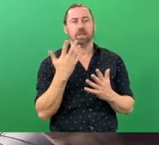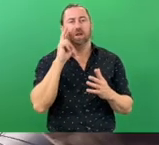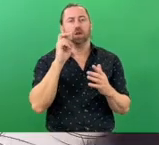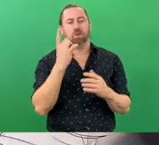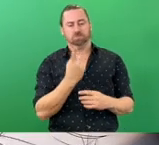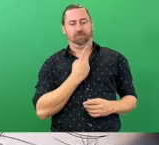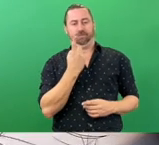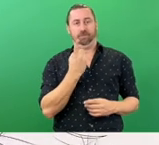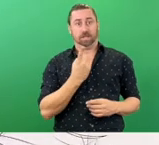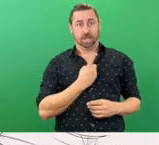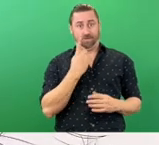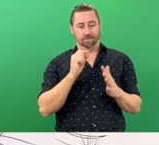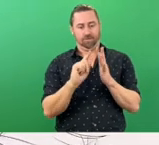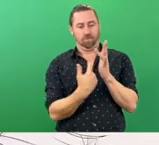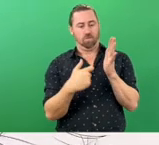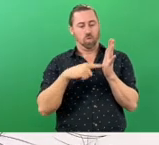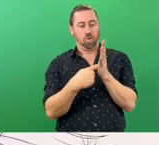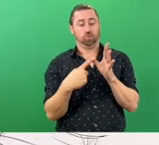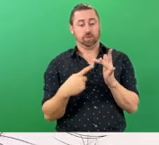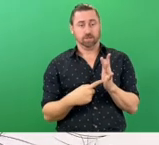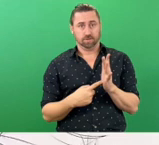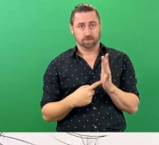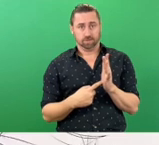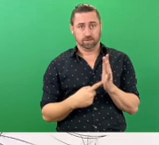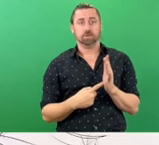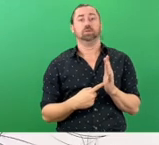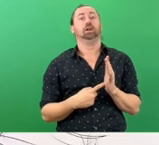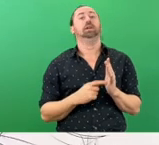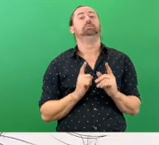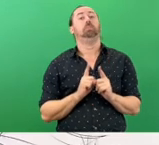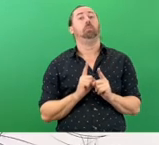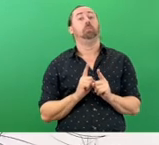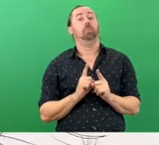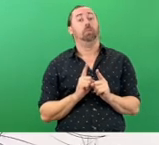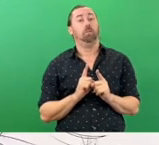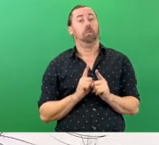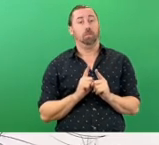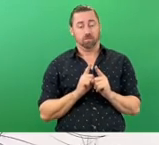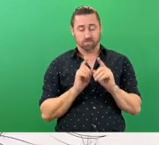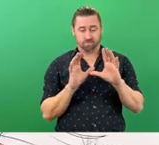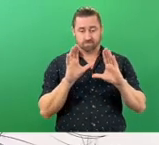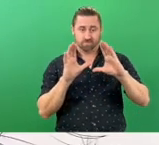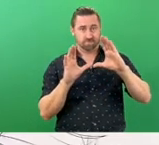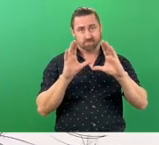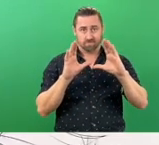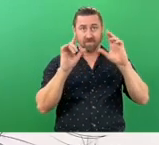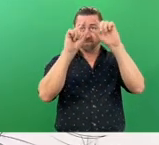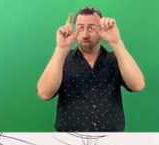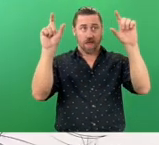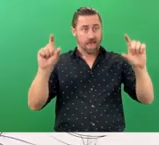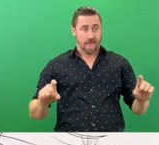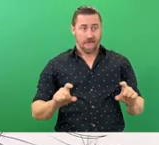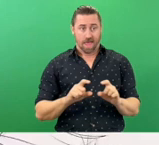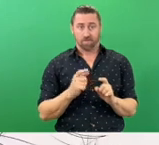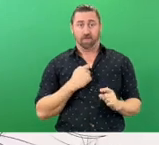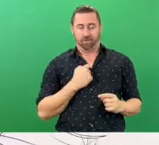the self-portrait, what I would like you to do is use that format again to frame your self-portrait.